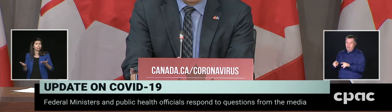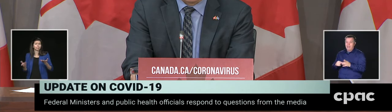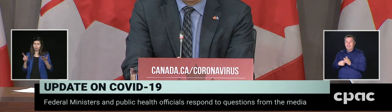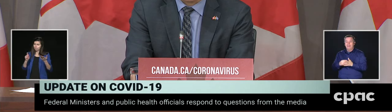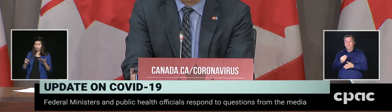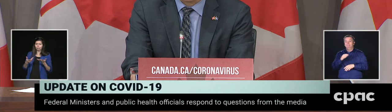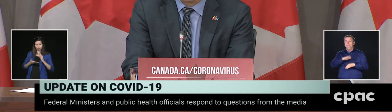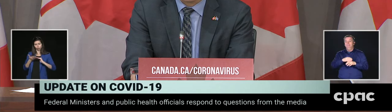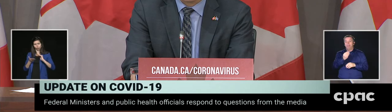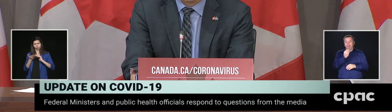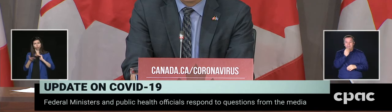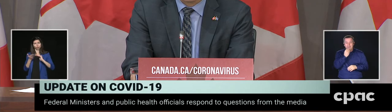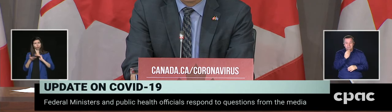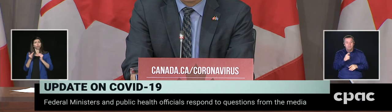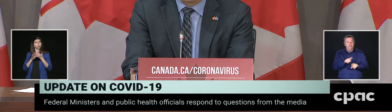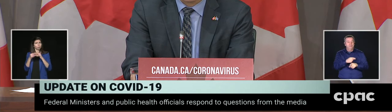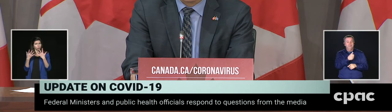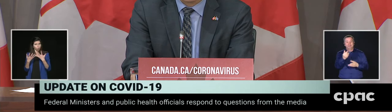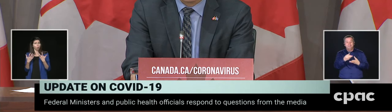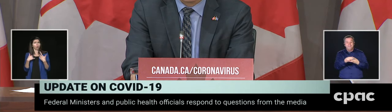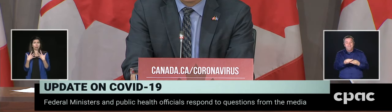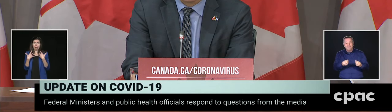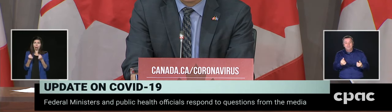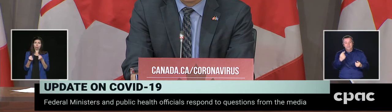health of Canadians.